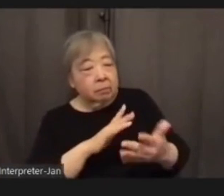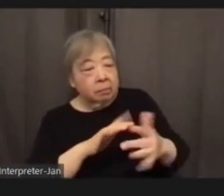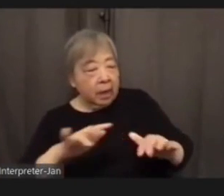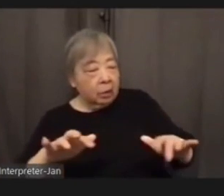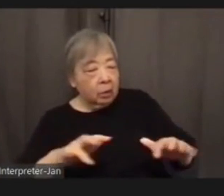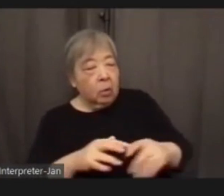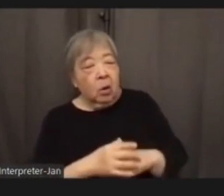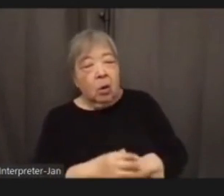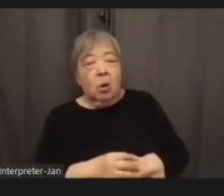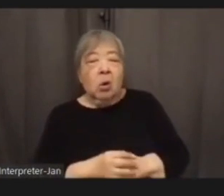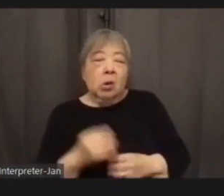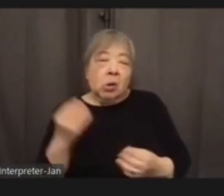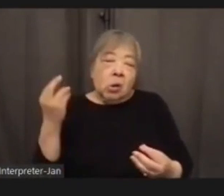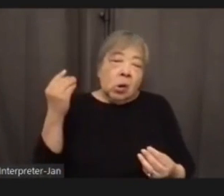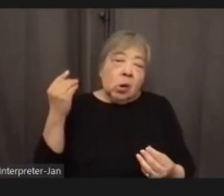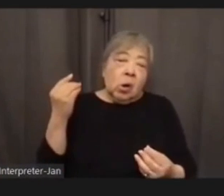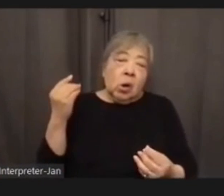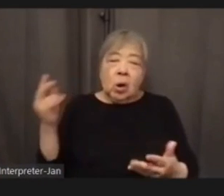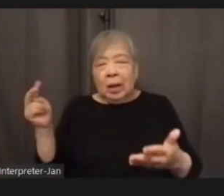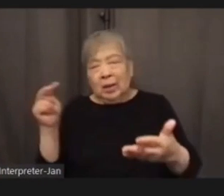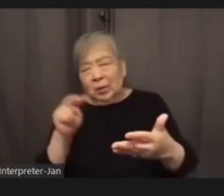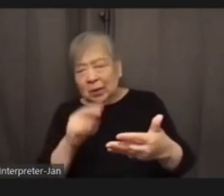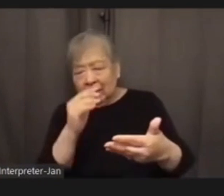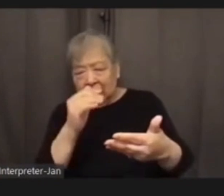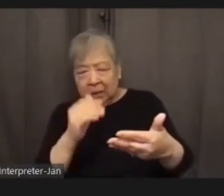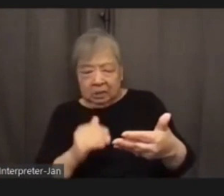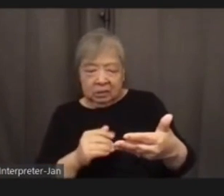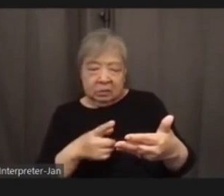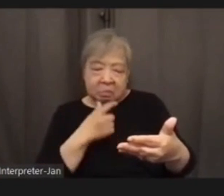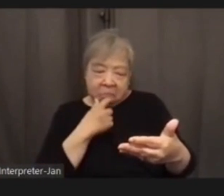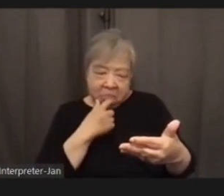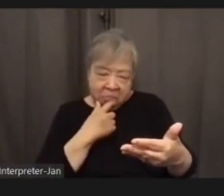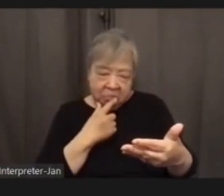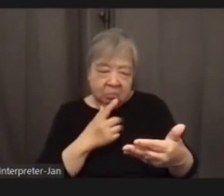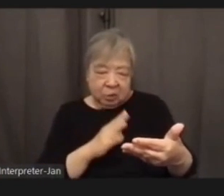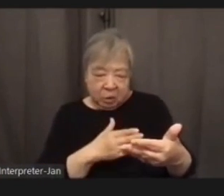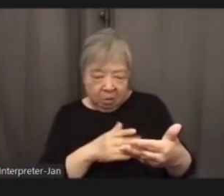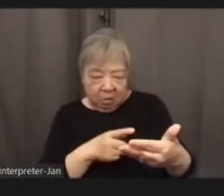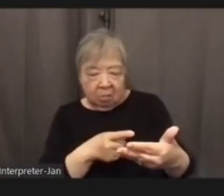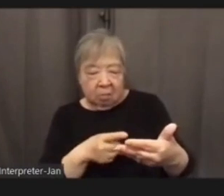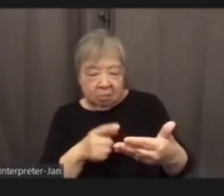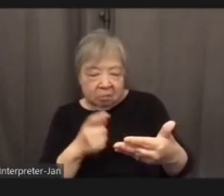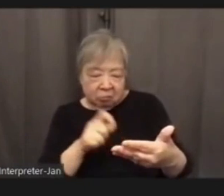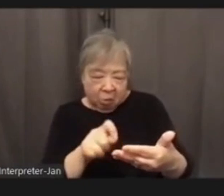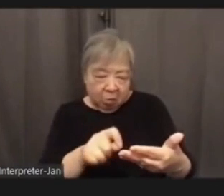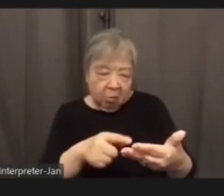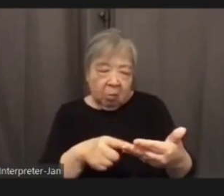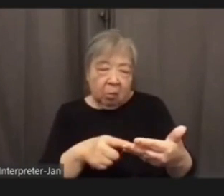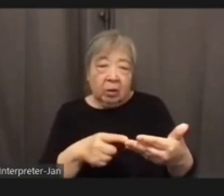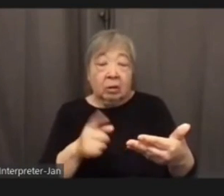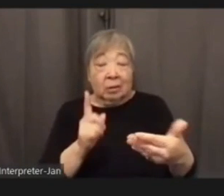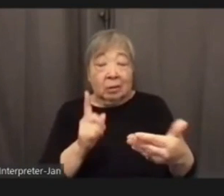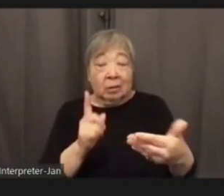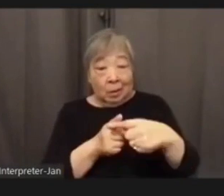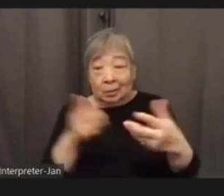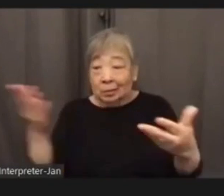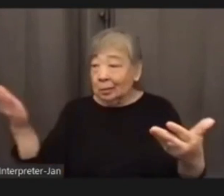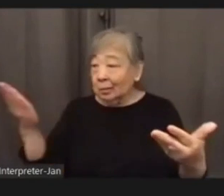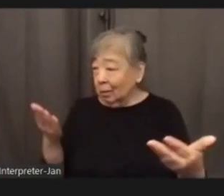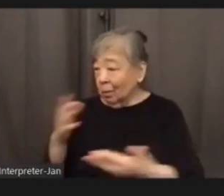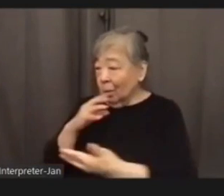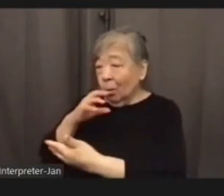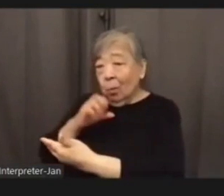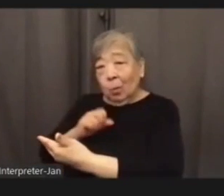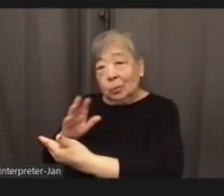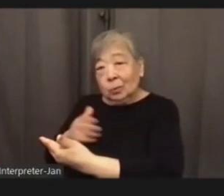that list and I said, then I have a list, you know, of songs that, from the old stuff, and looked at